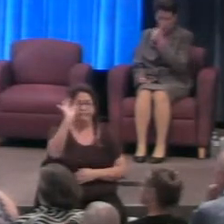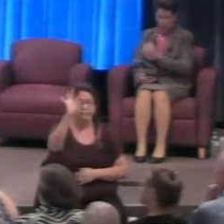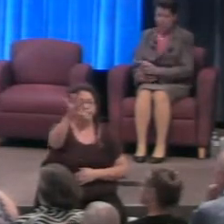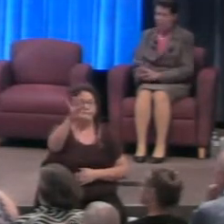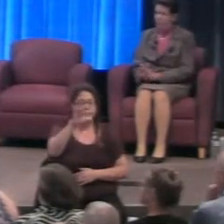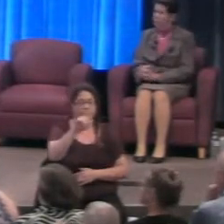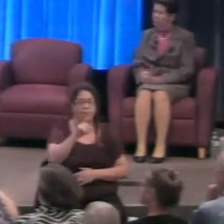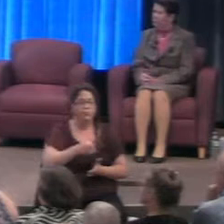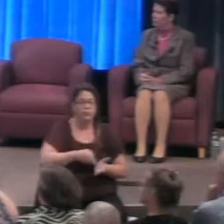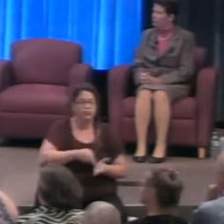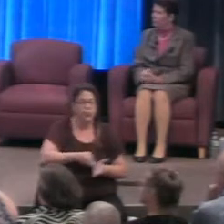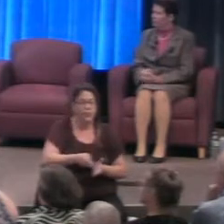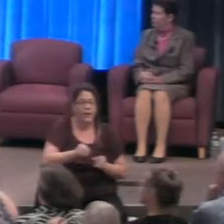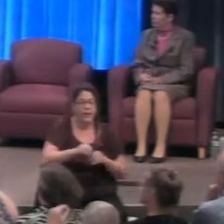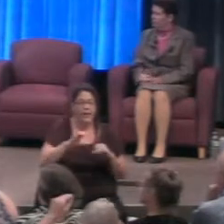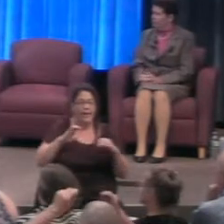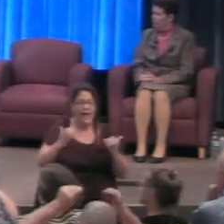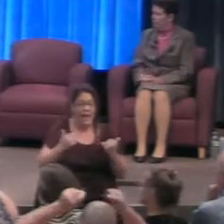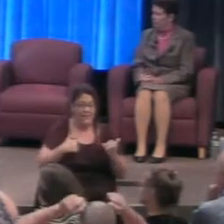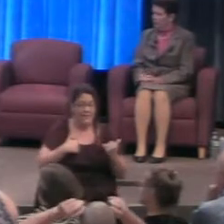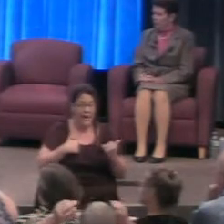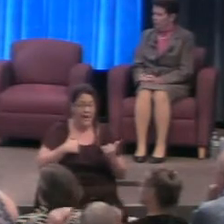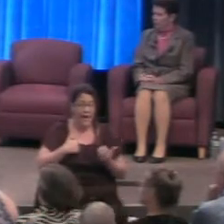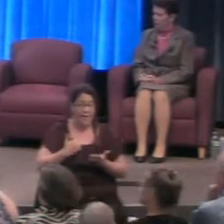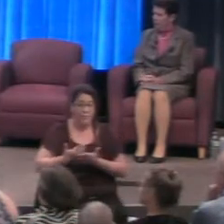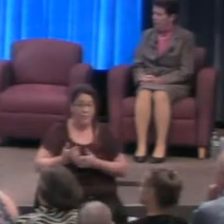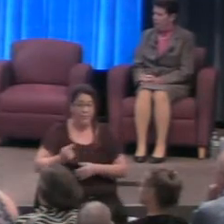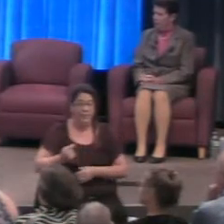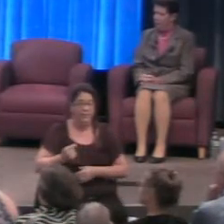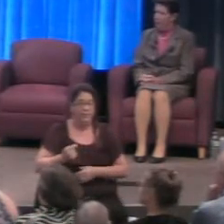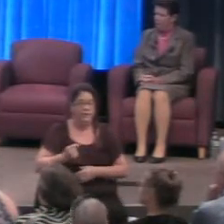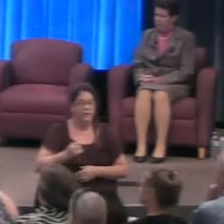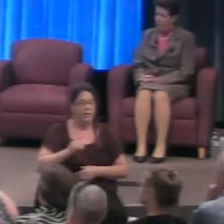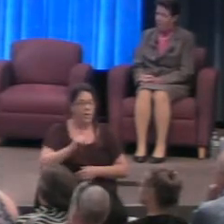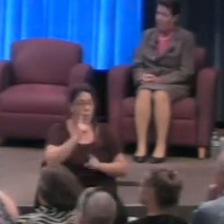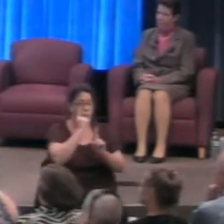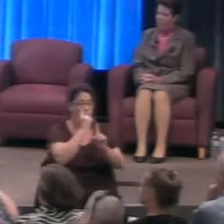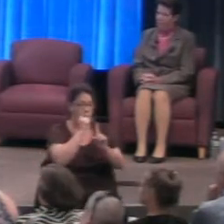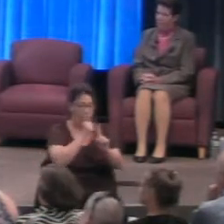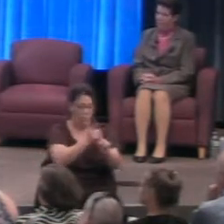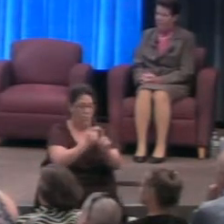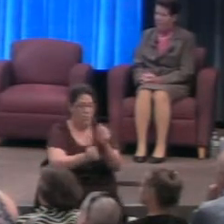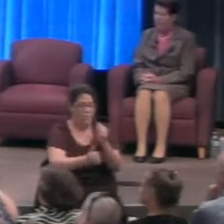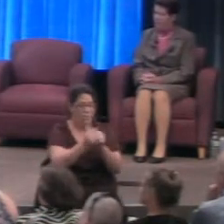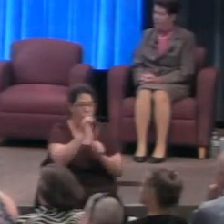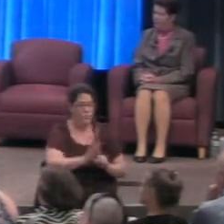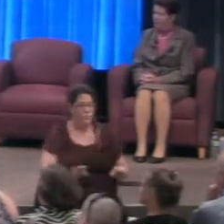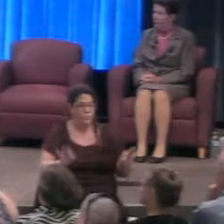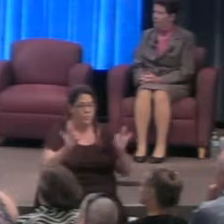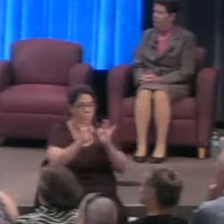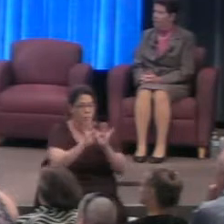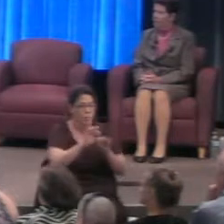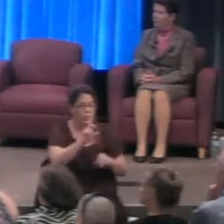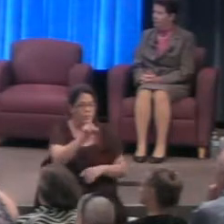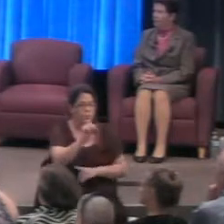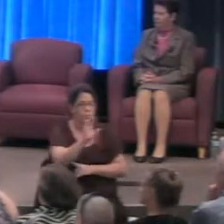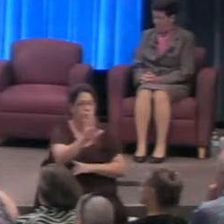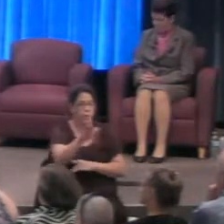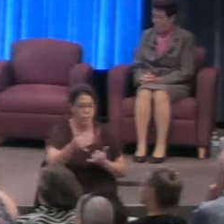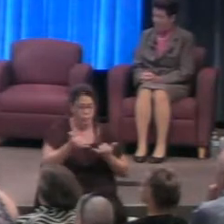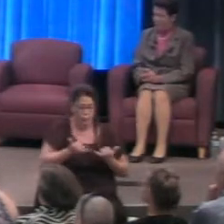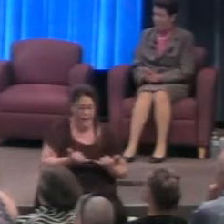career advice in her class, and I've heard it. Nothing is more important than doing your present job